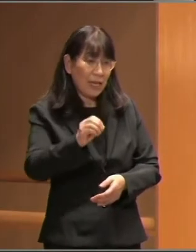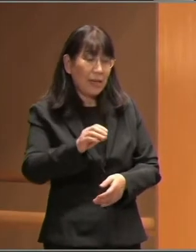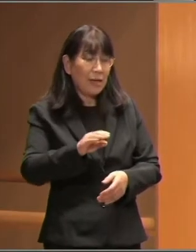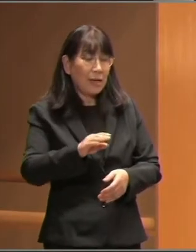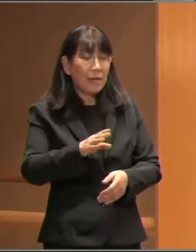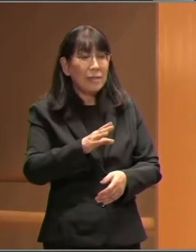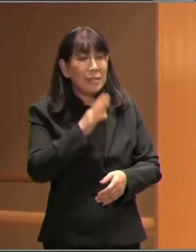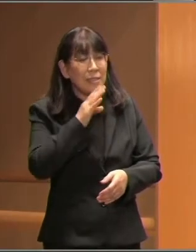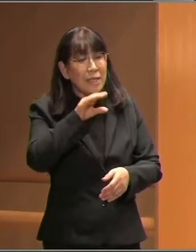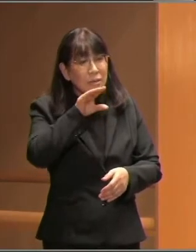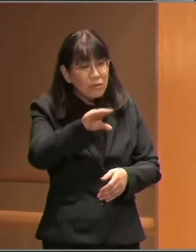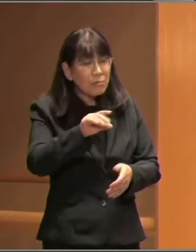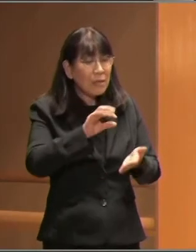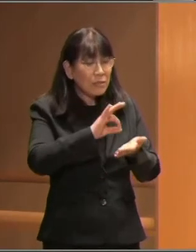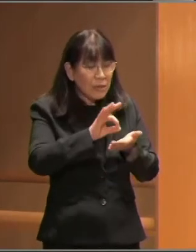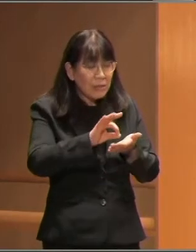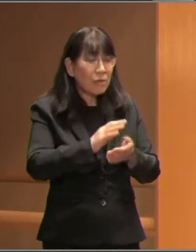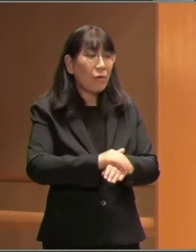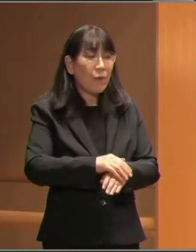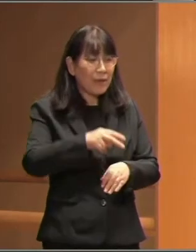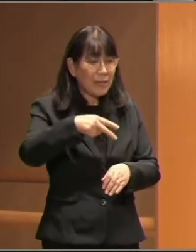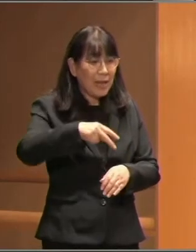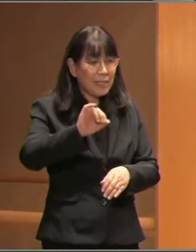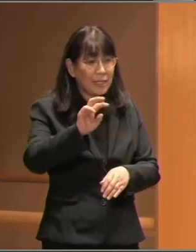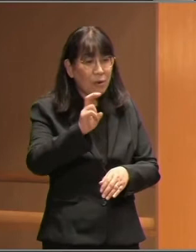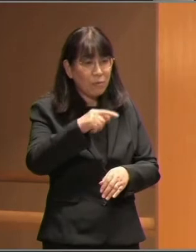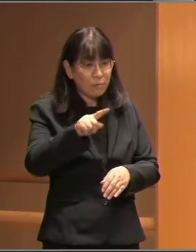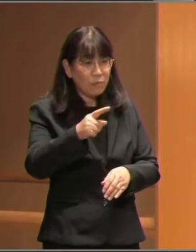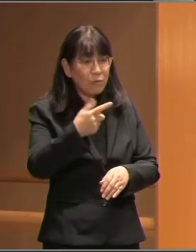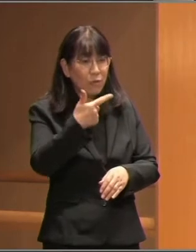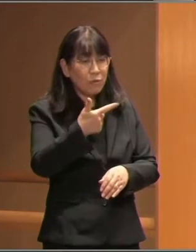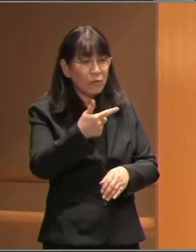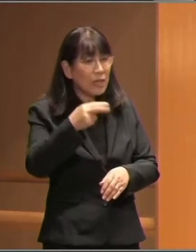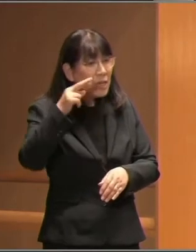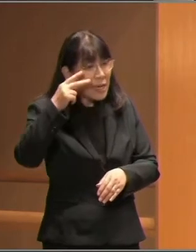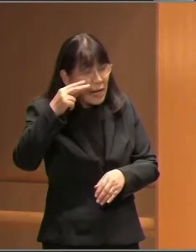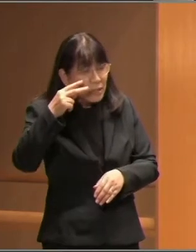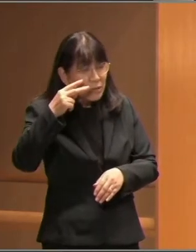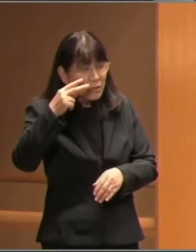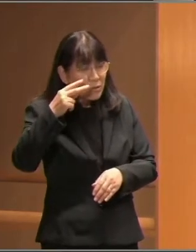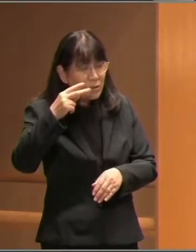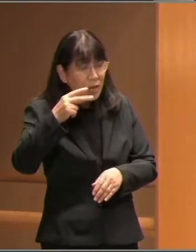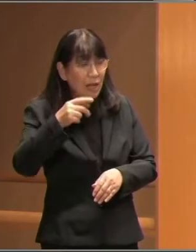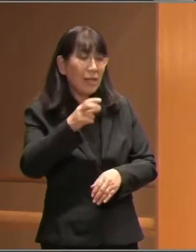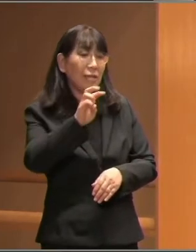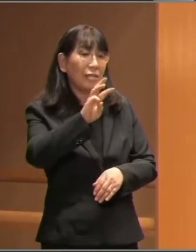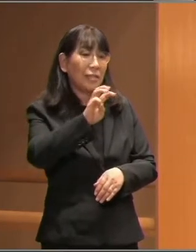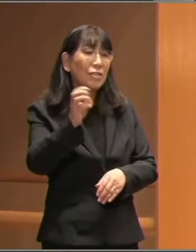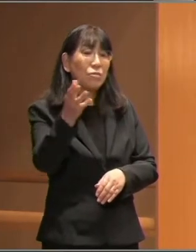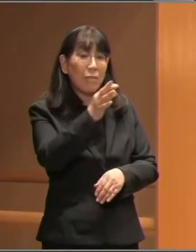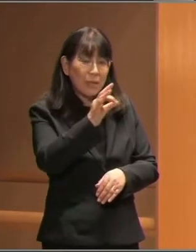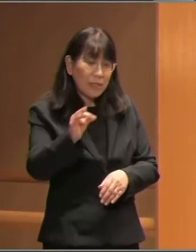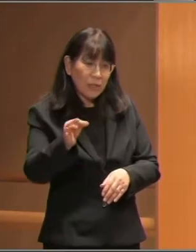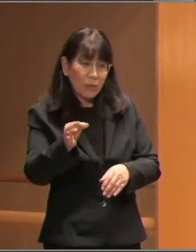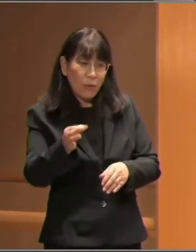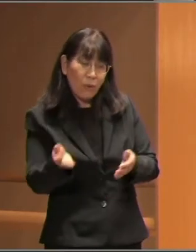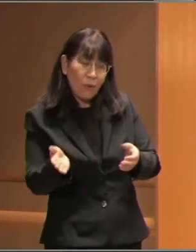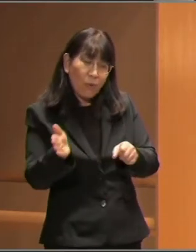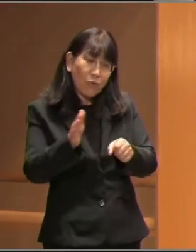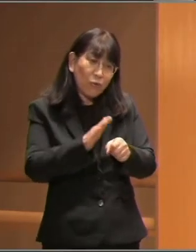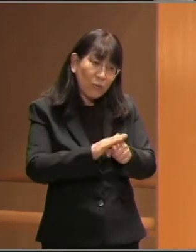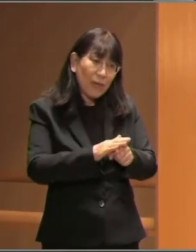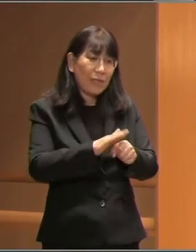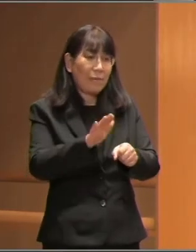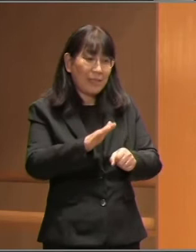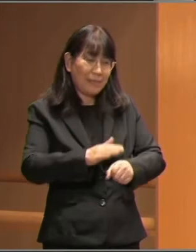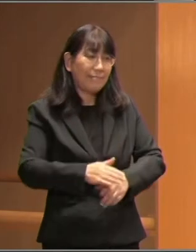The current product contained the glass fiber of 30%.